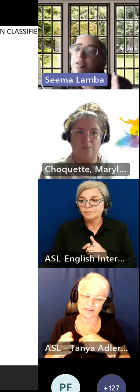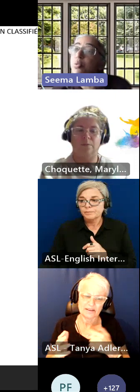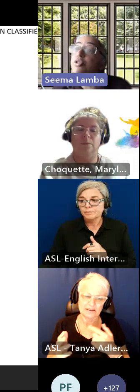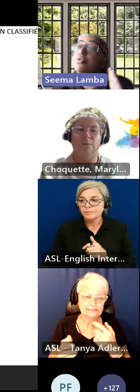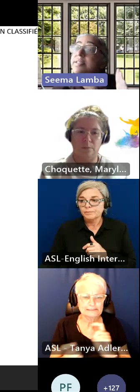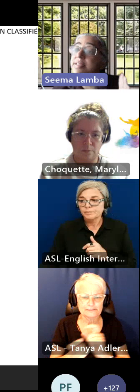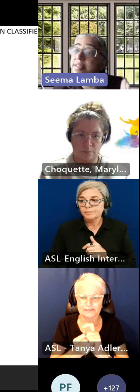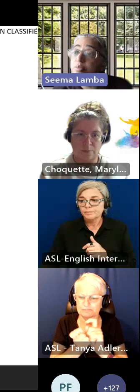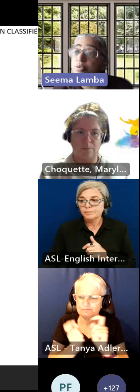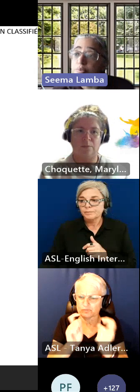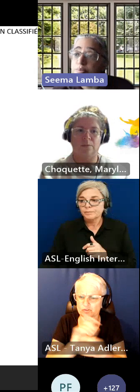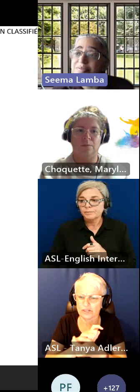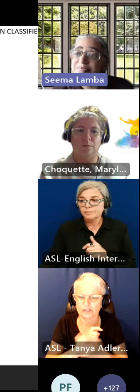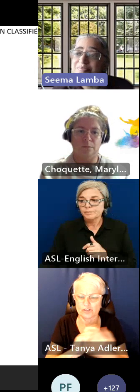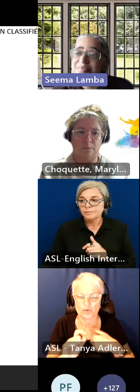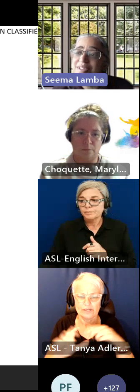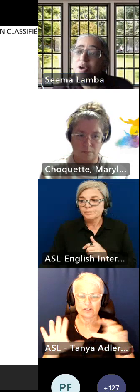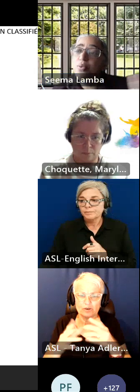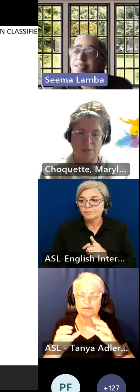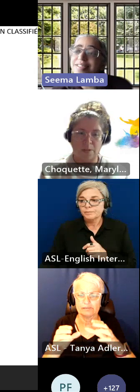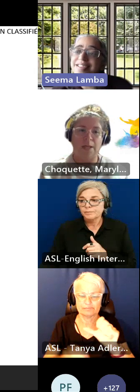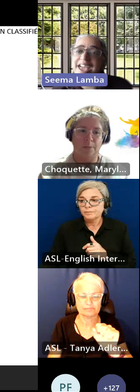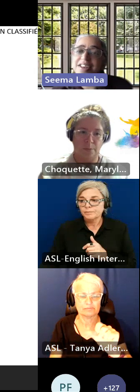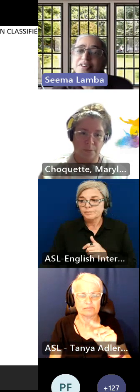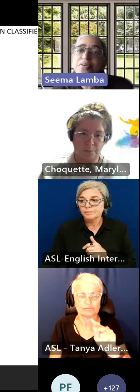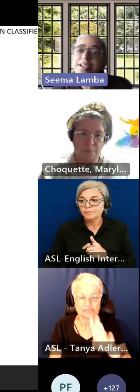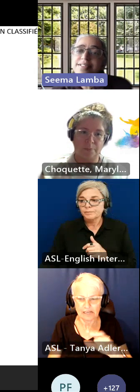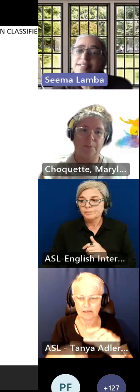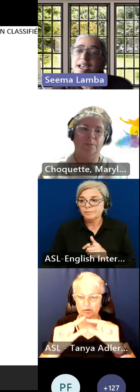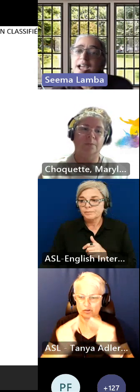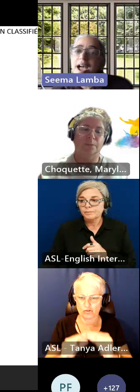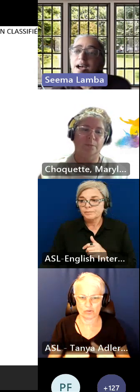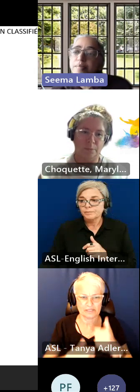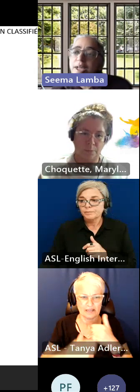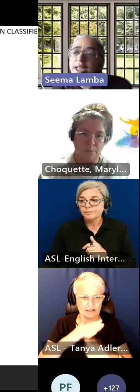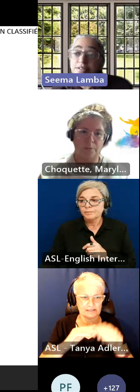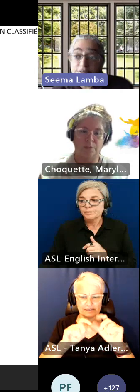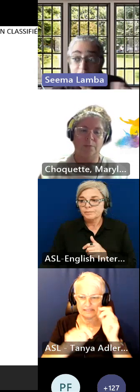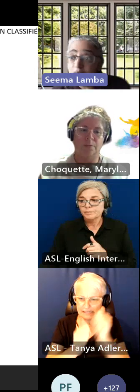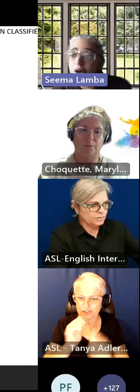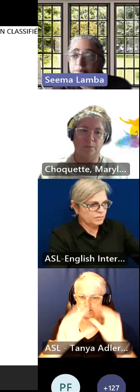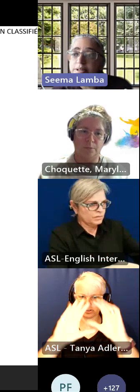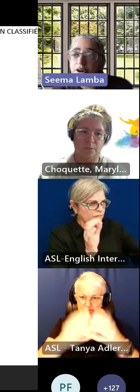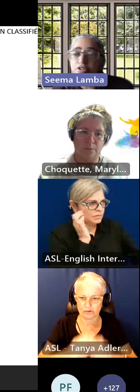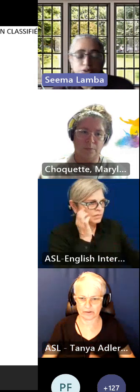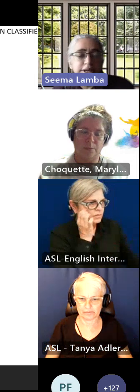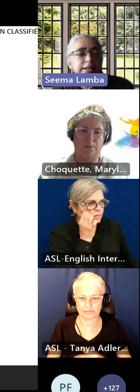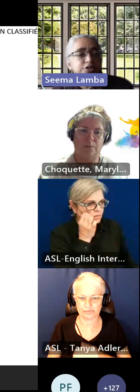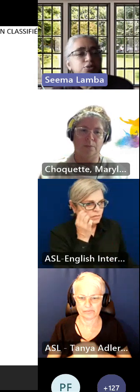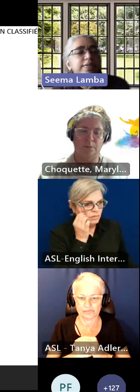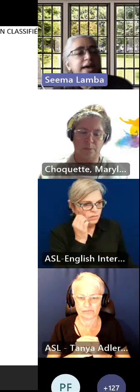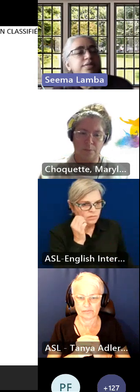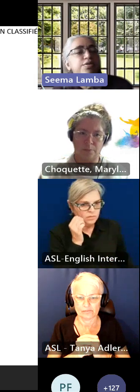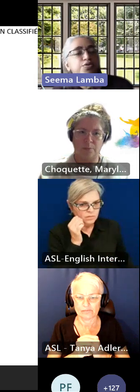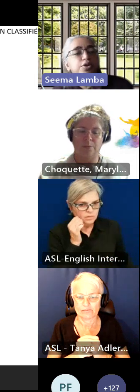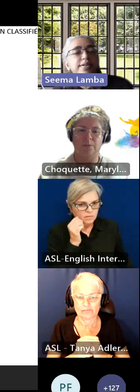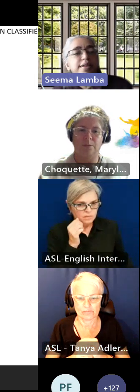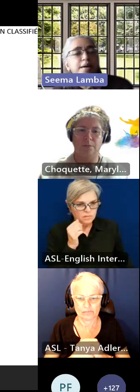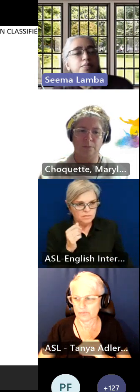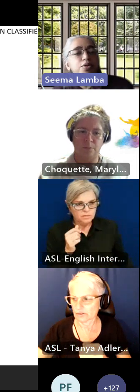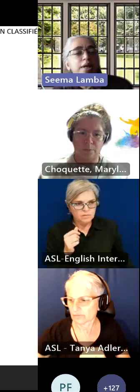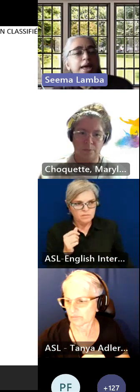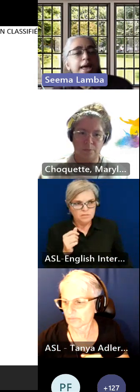making sure that we're doing subgroups within these categories. And so some departments are doing that.